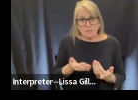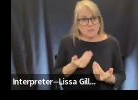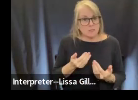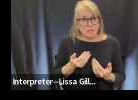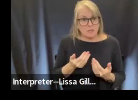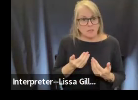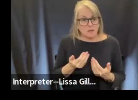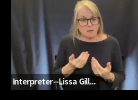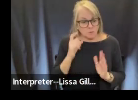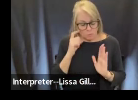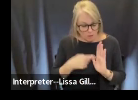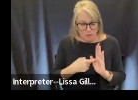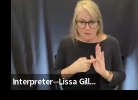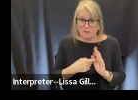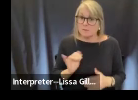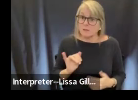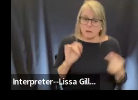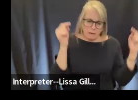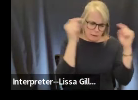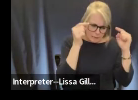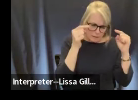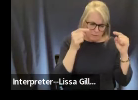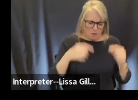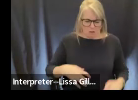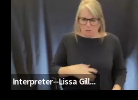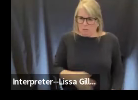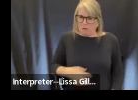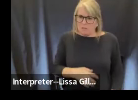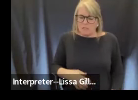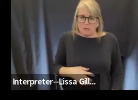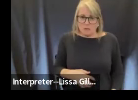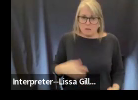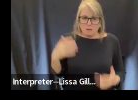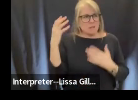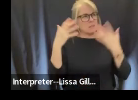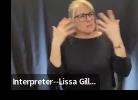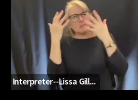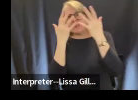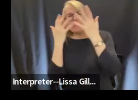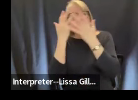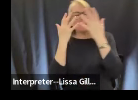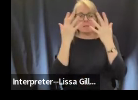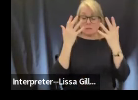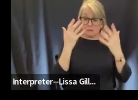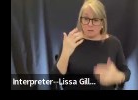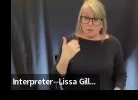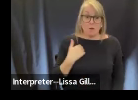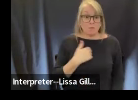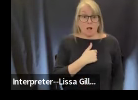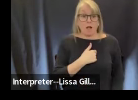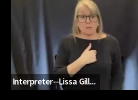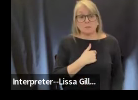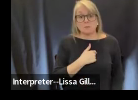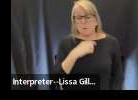monoxide. Things like headaches, nausea, dizziness. For those of us, who are on the older end of